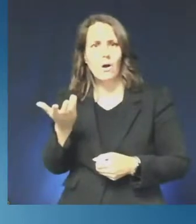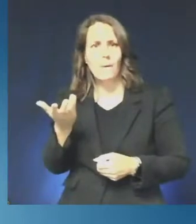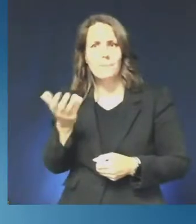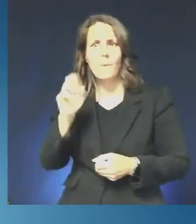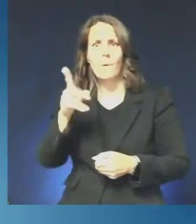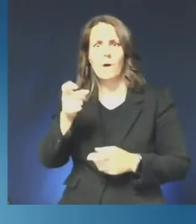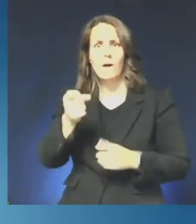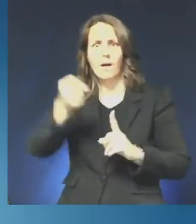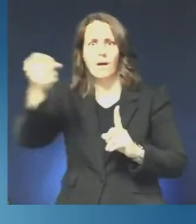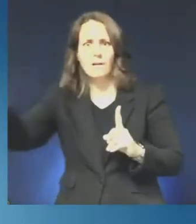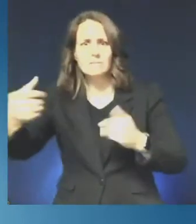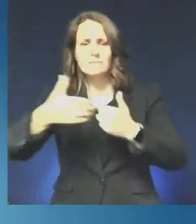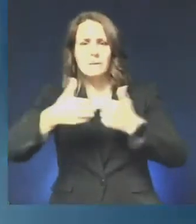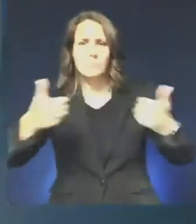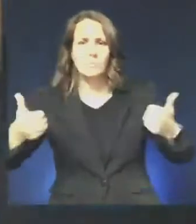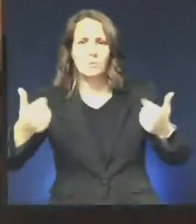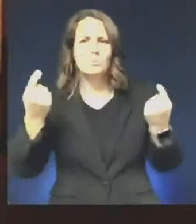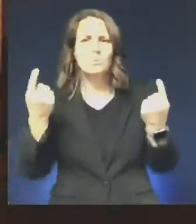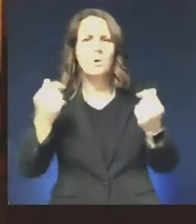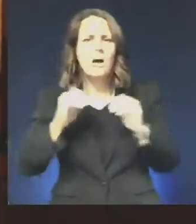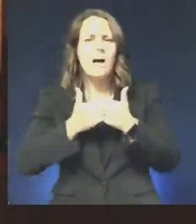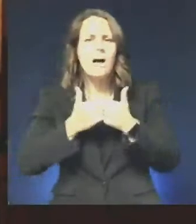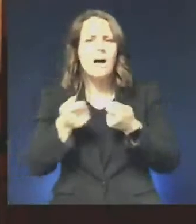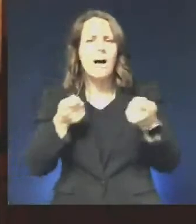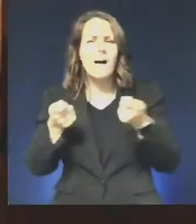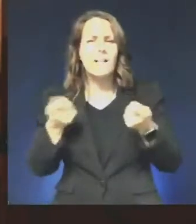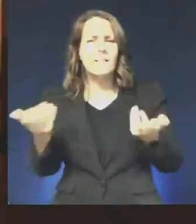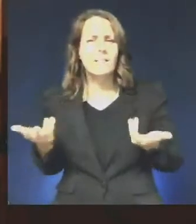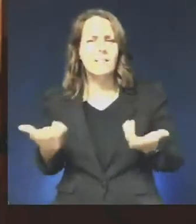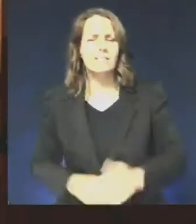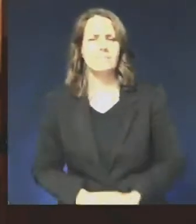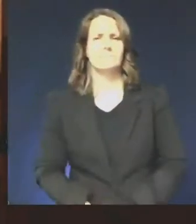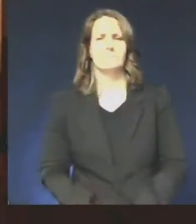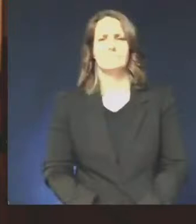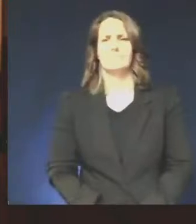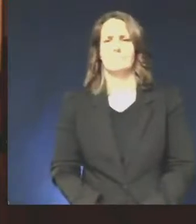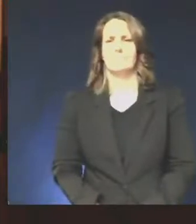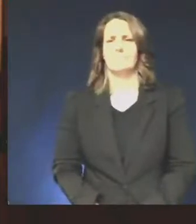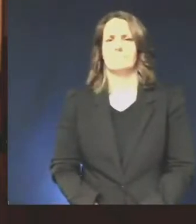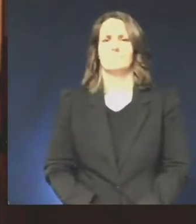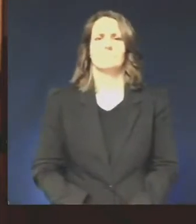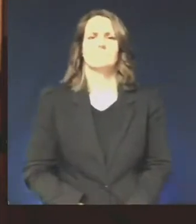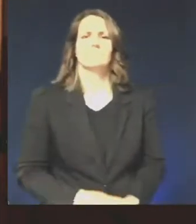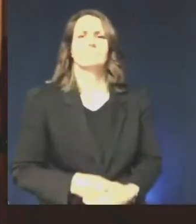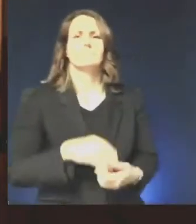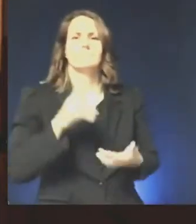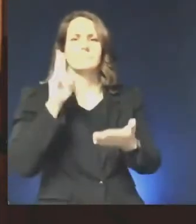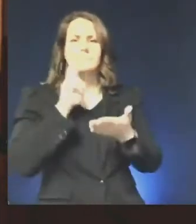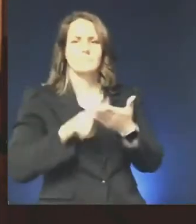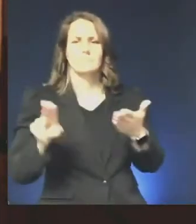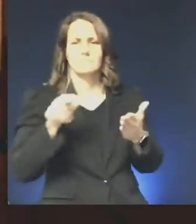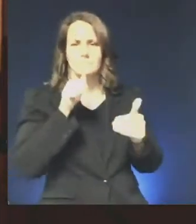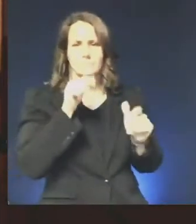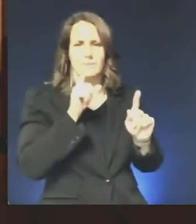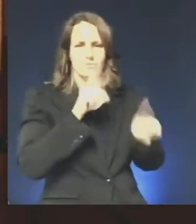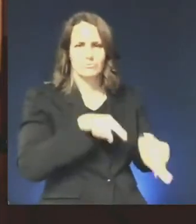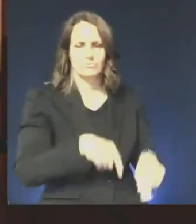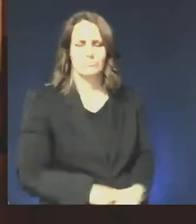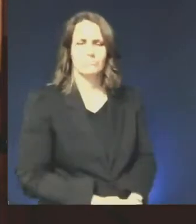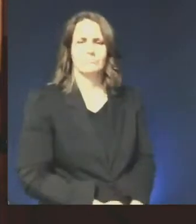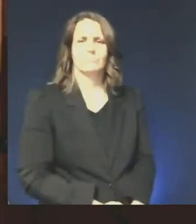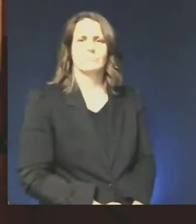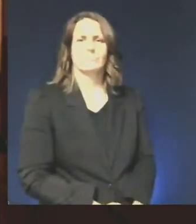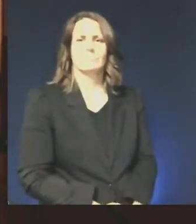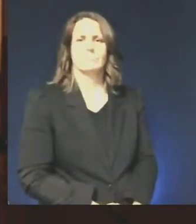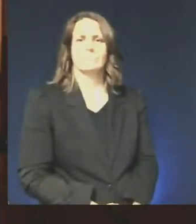Well, I think one of the things that's very important here is that the university is also following the science, and they have